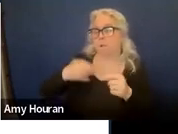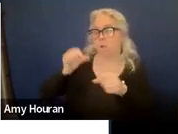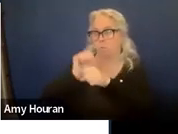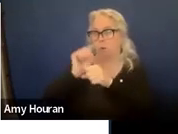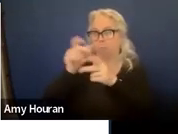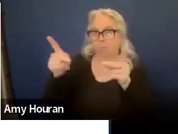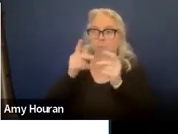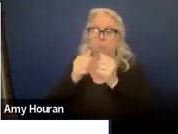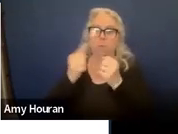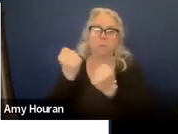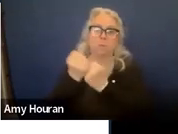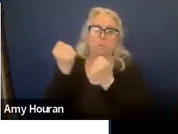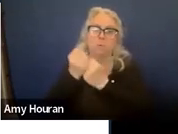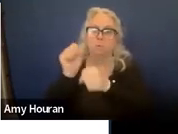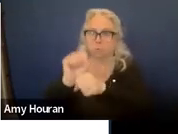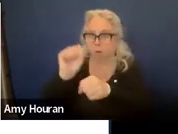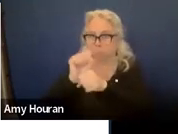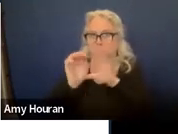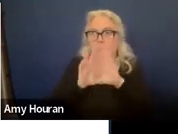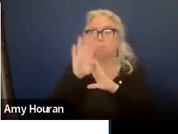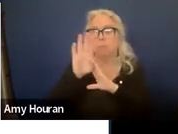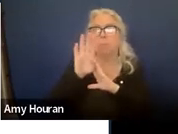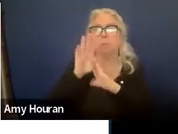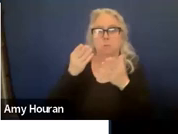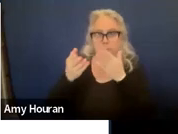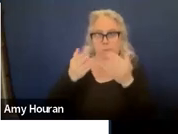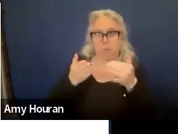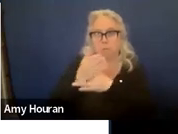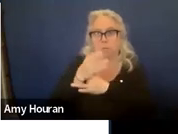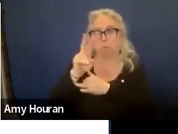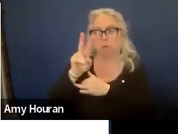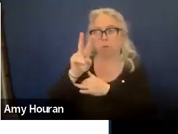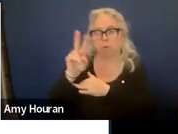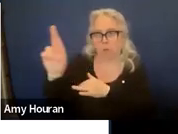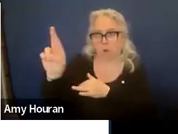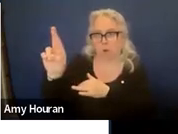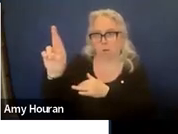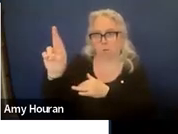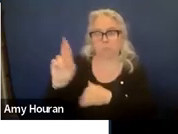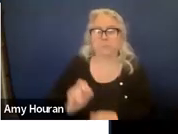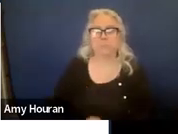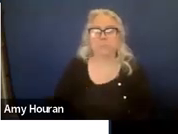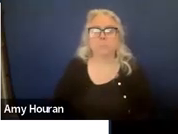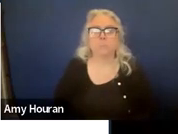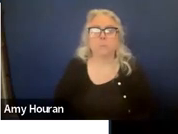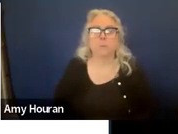with supported jobs development services through voc rehab.